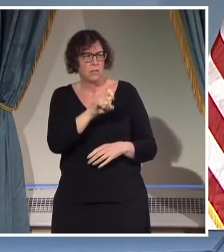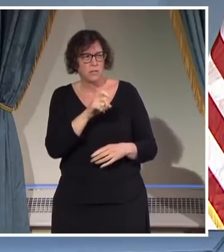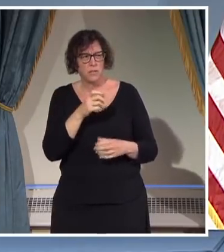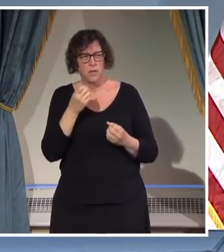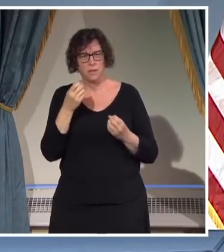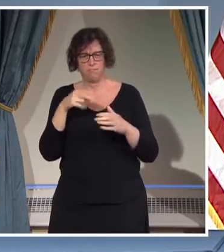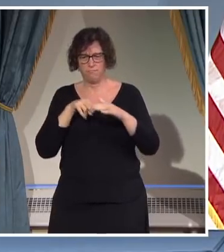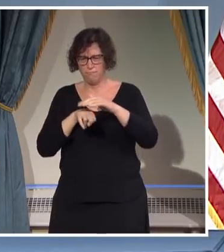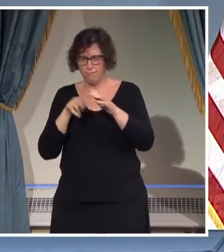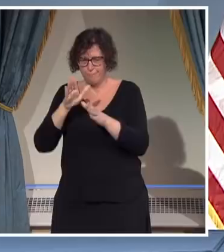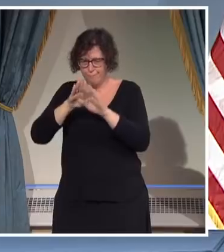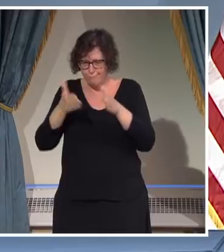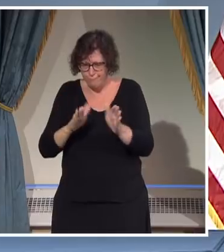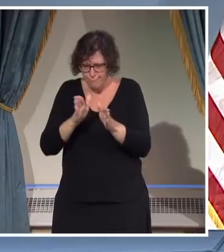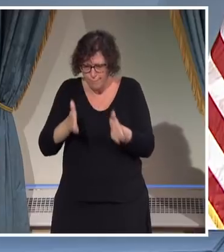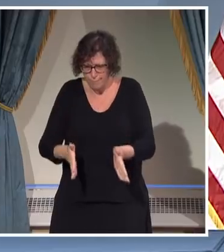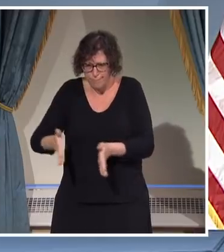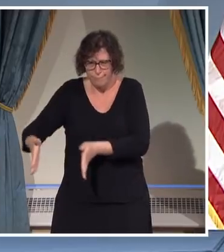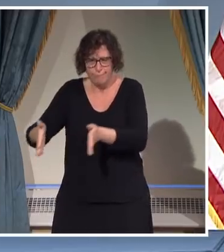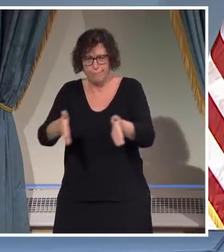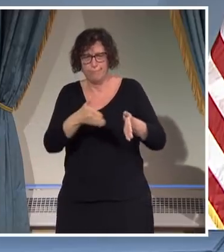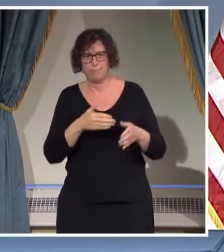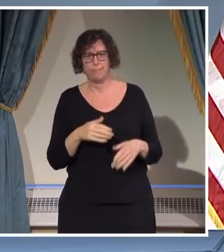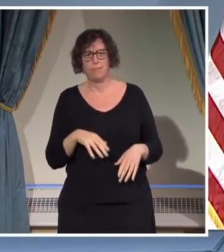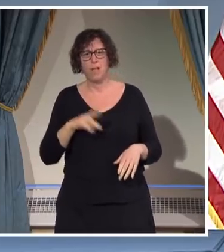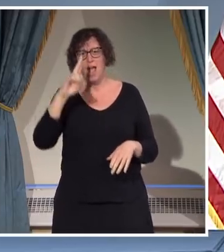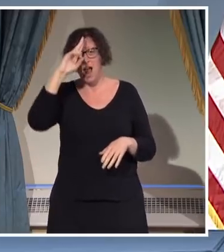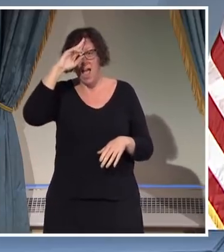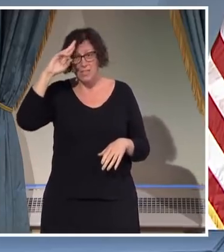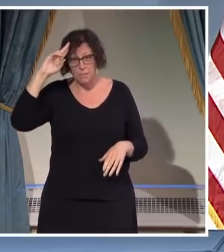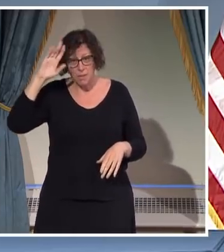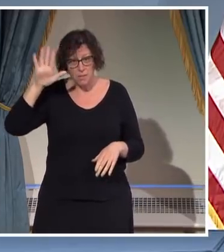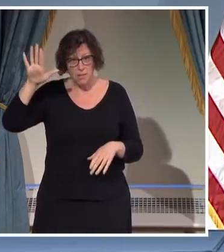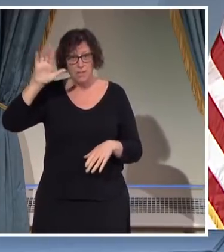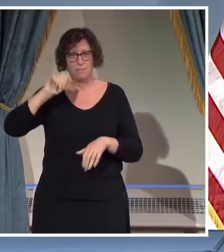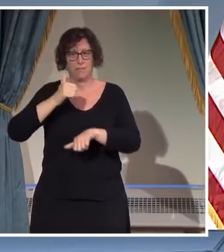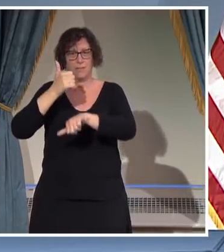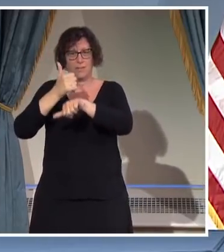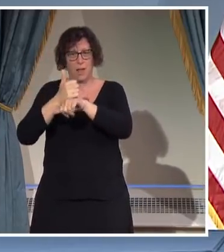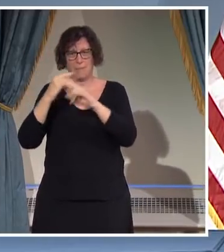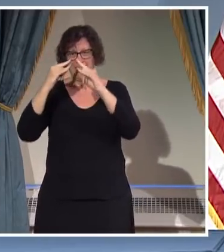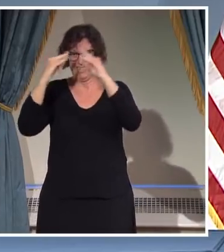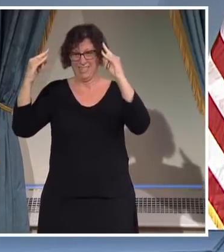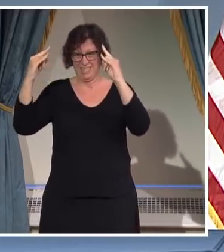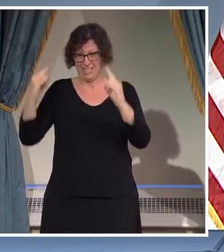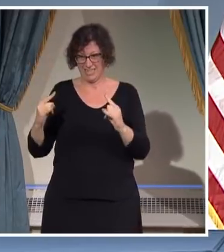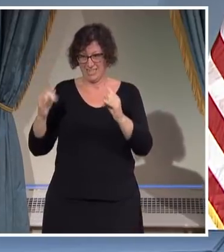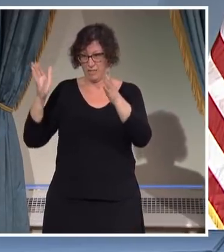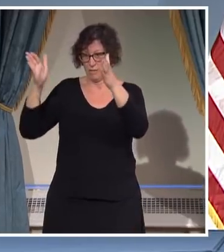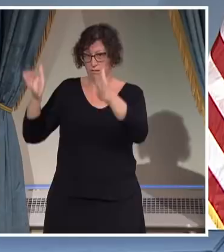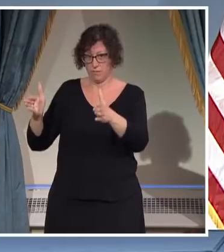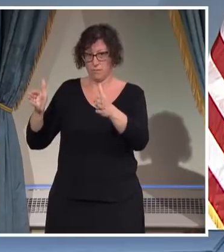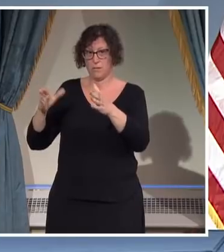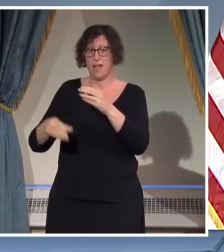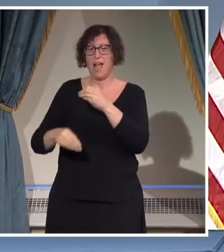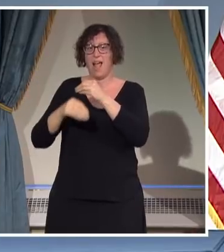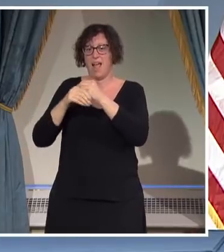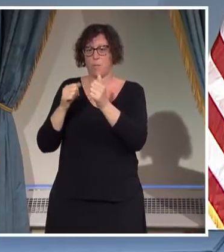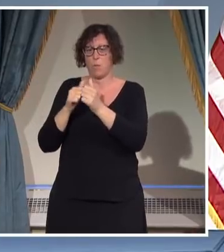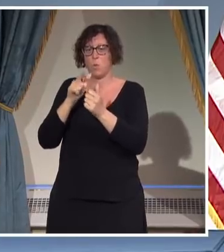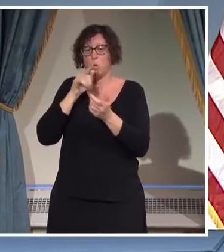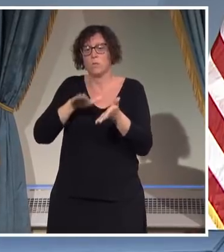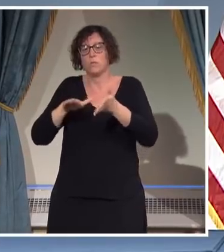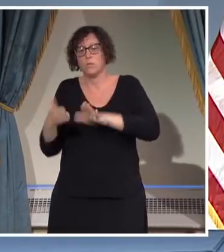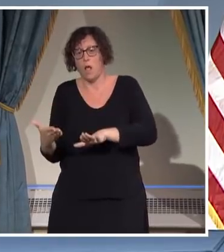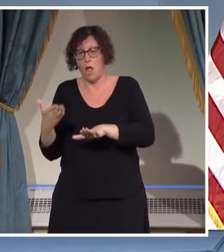to expand the capacity of the city morgue. I guess I wonder what's the message for New Yorkers who see